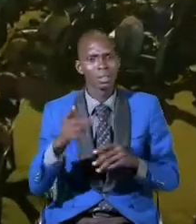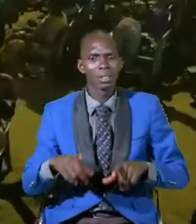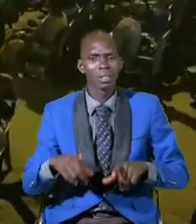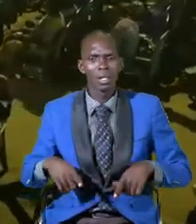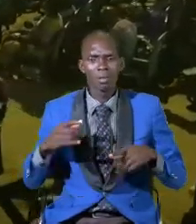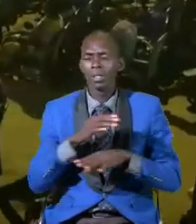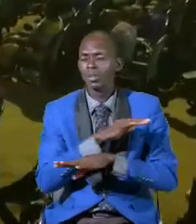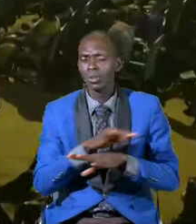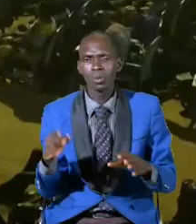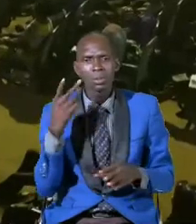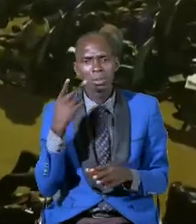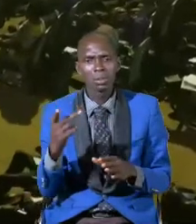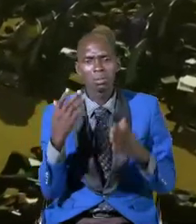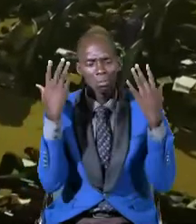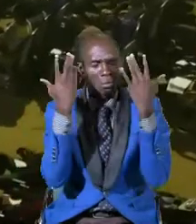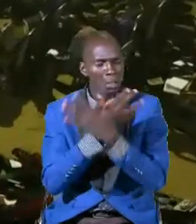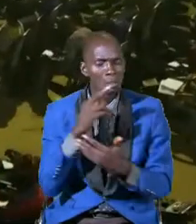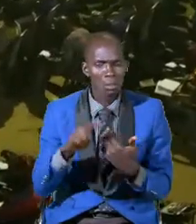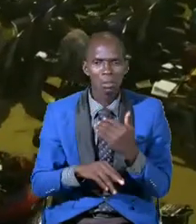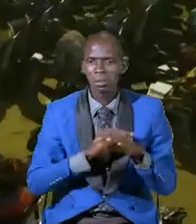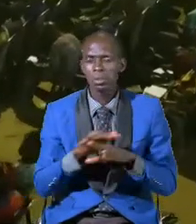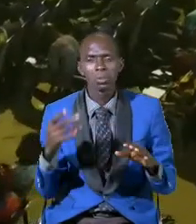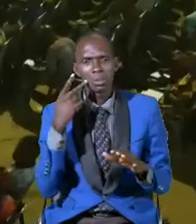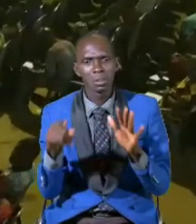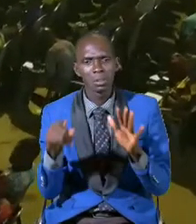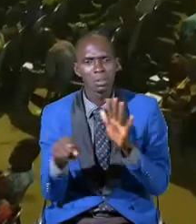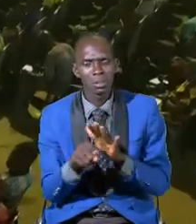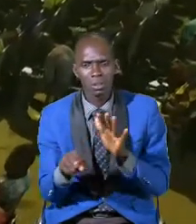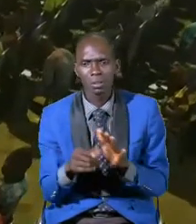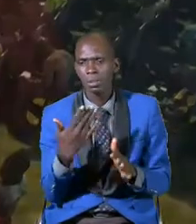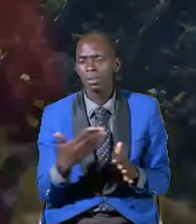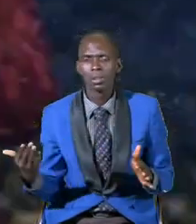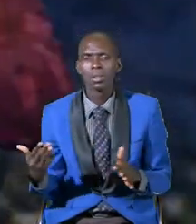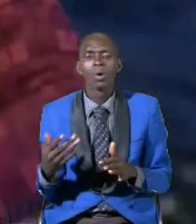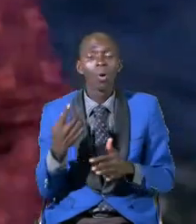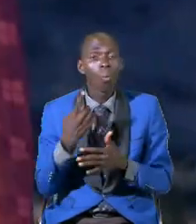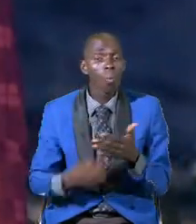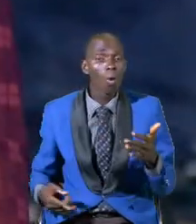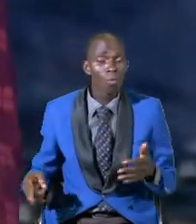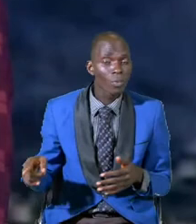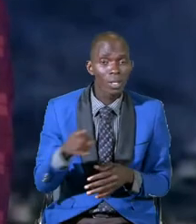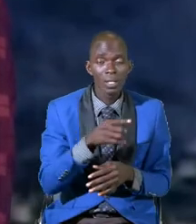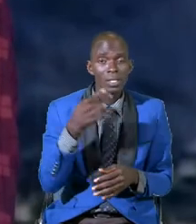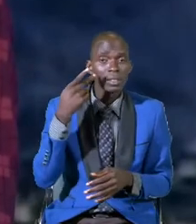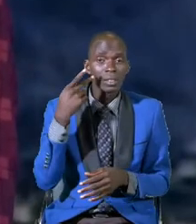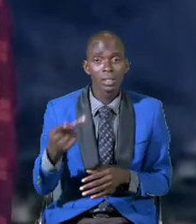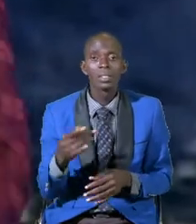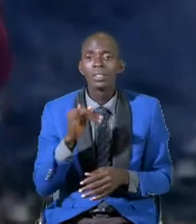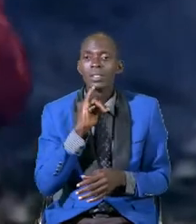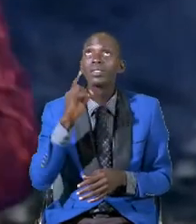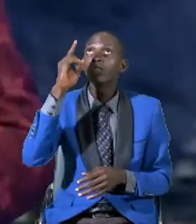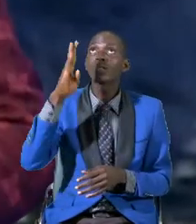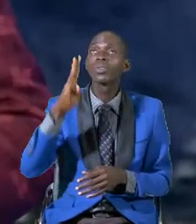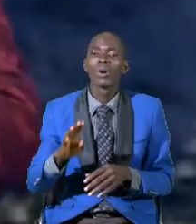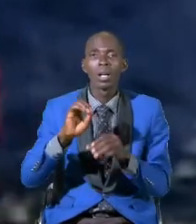see negativity. They don't see impossibility. All they see is the God in heaven who